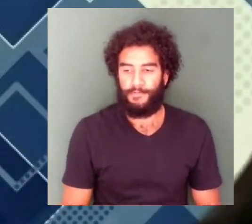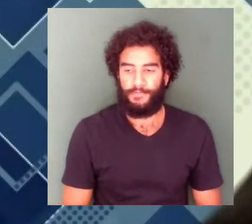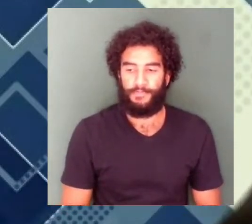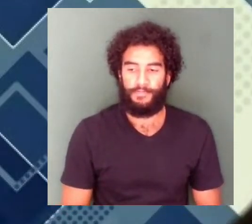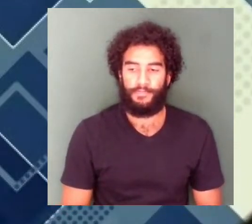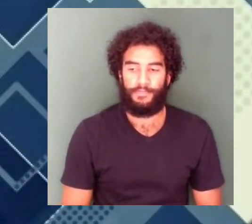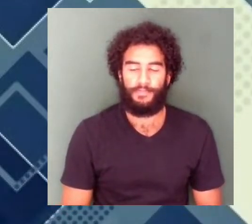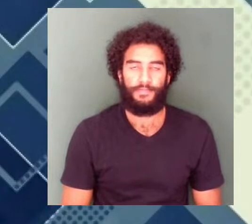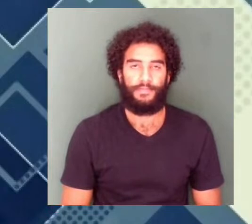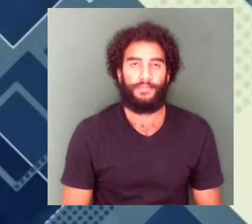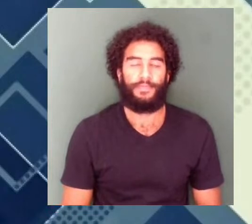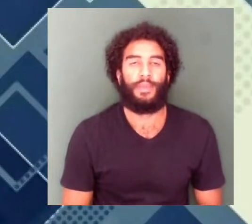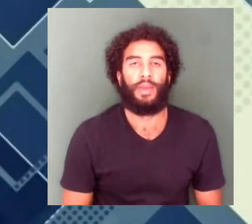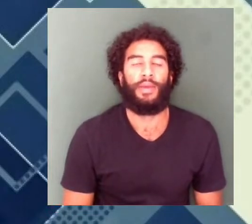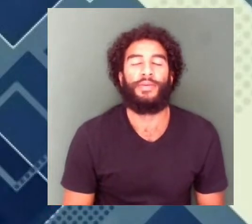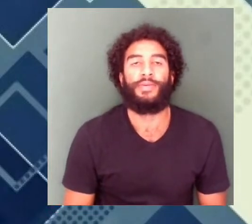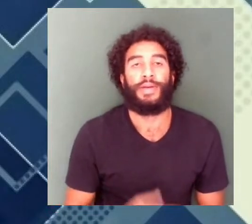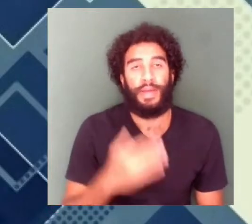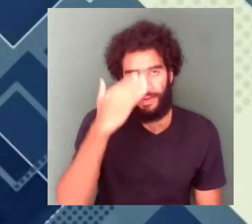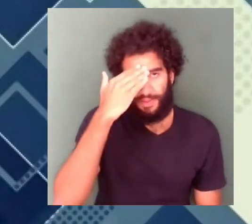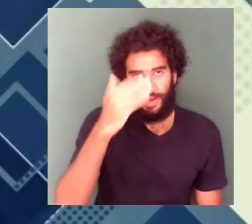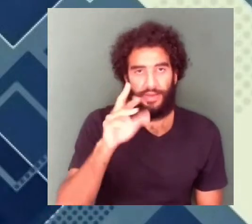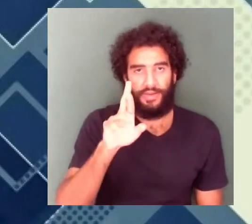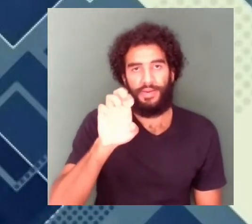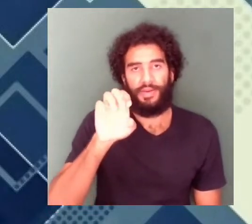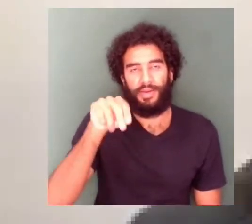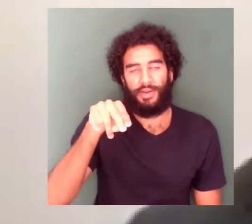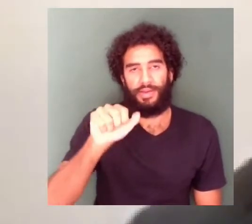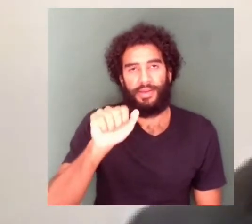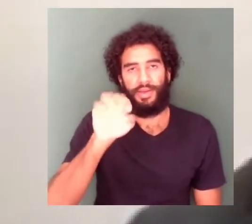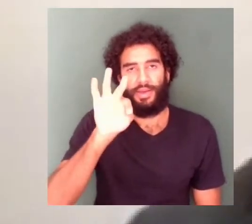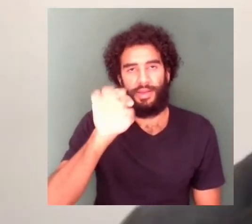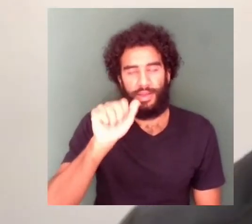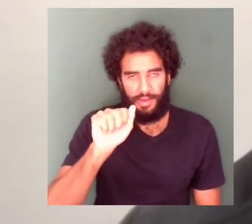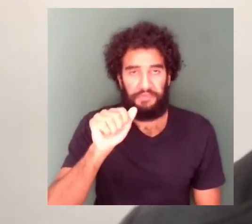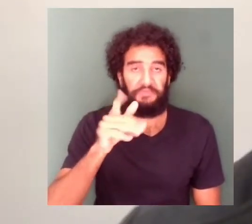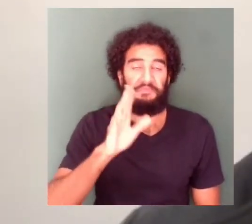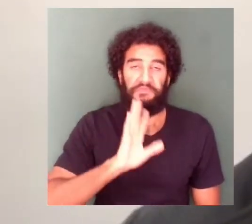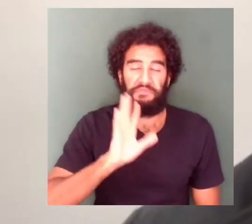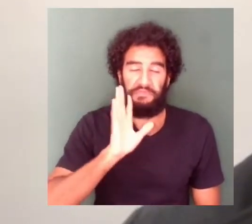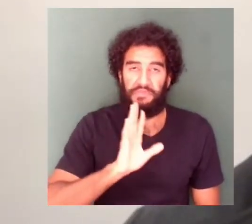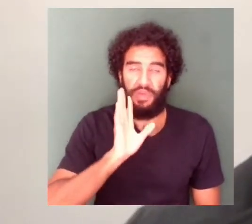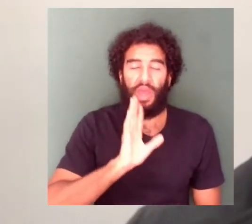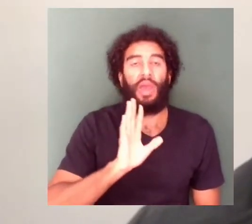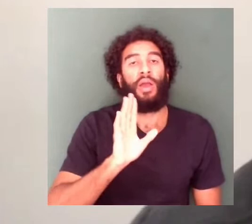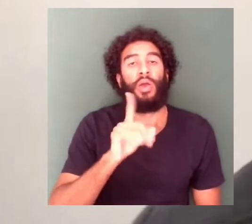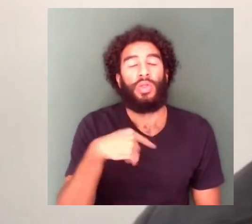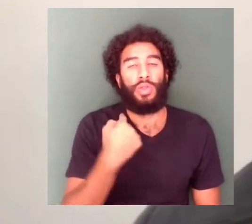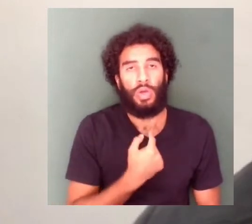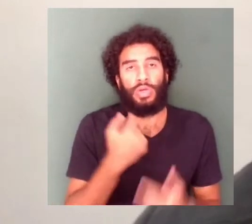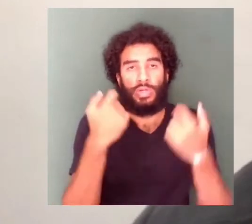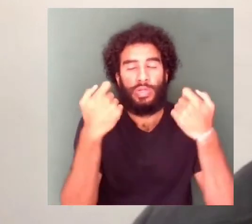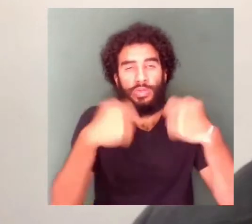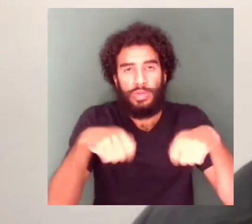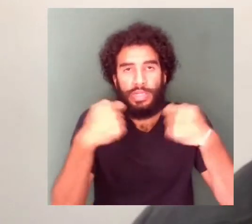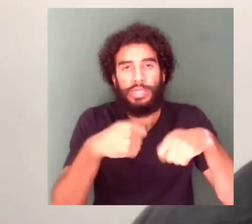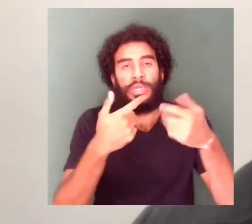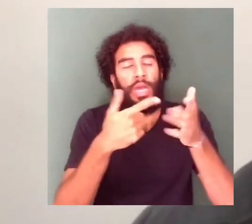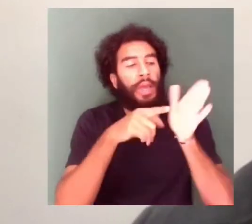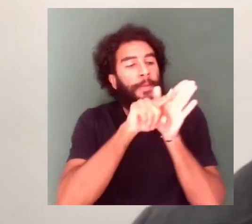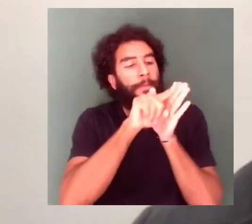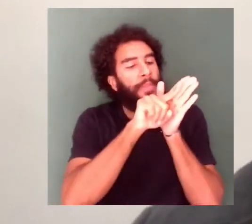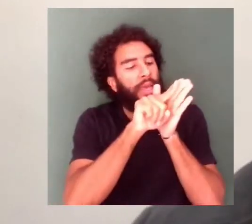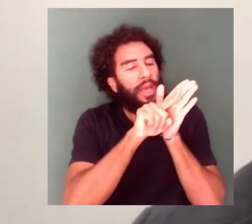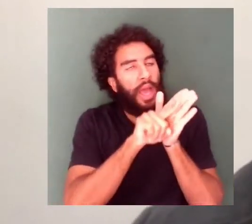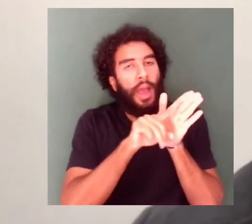obrigado, Renata. Muito Thank you intrigante. very much, Renata. It's very intriguing, everything